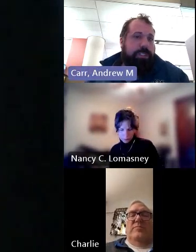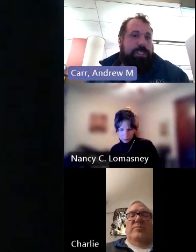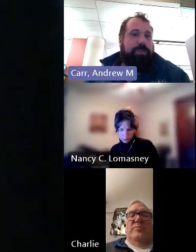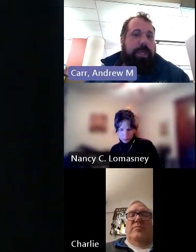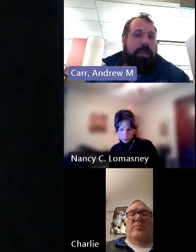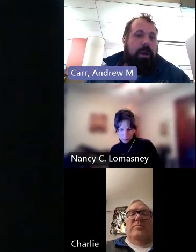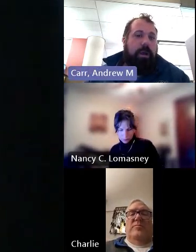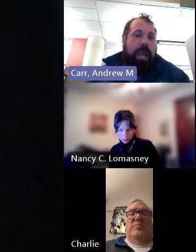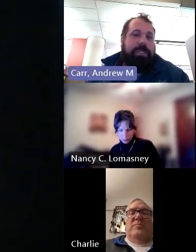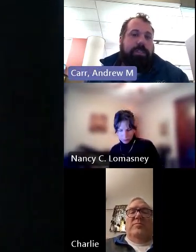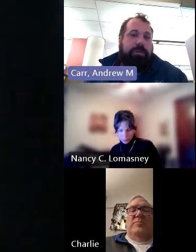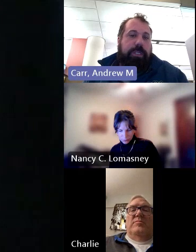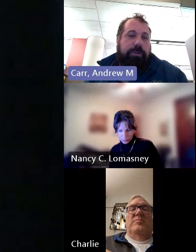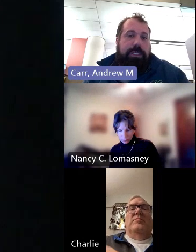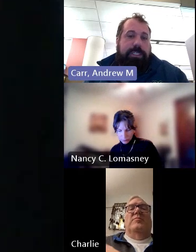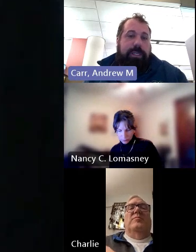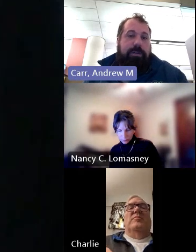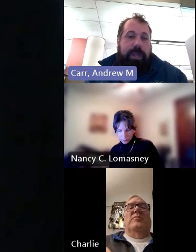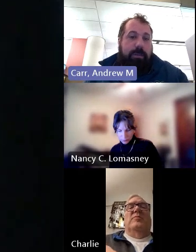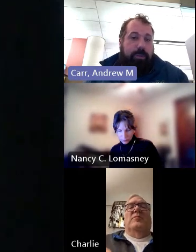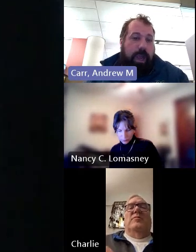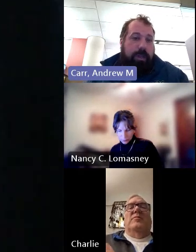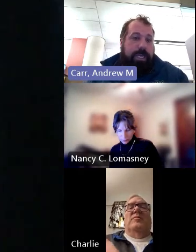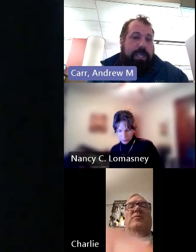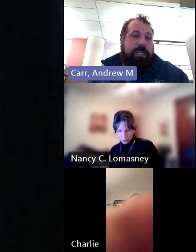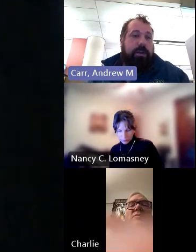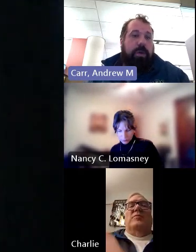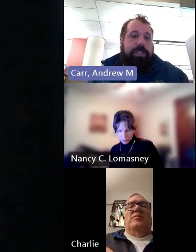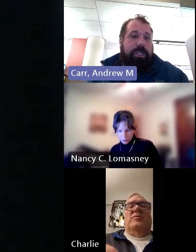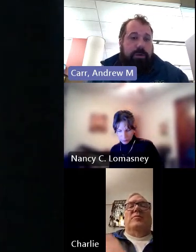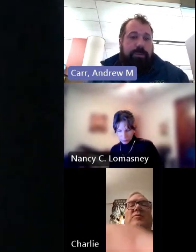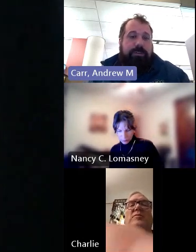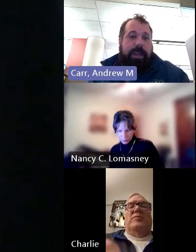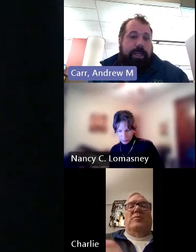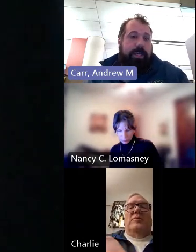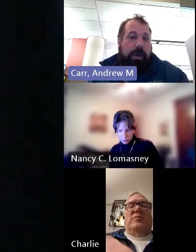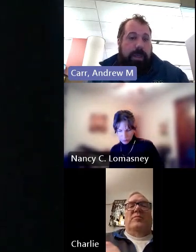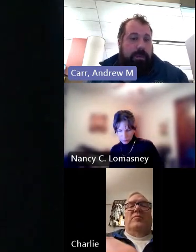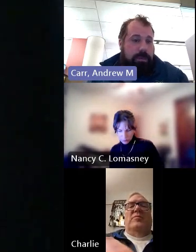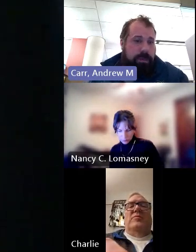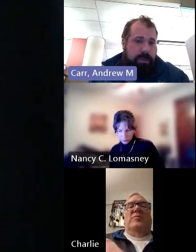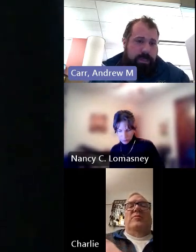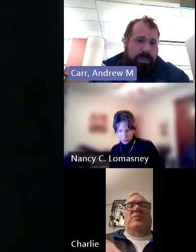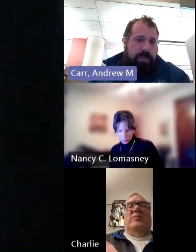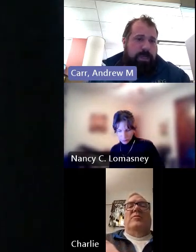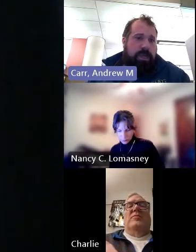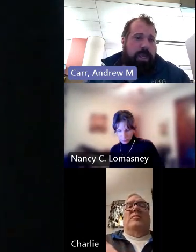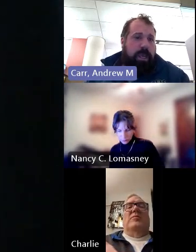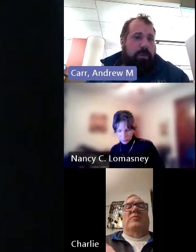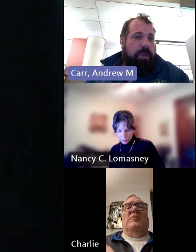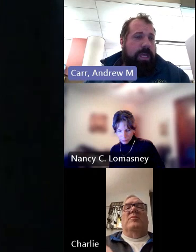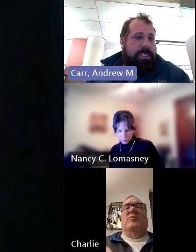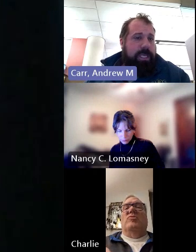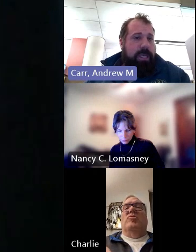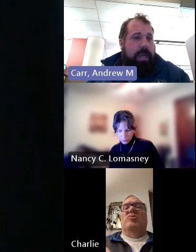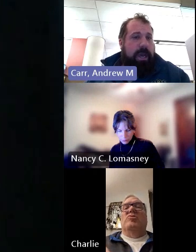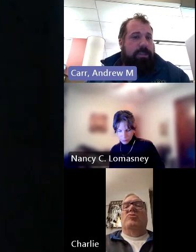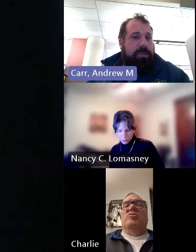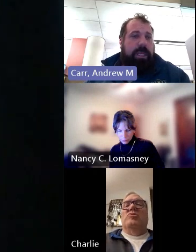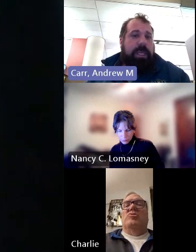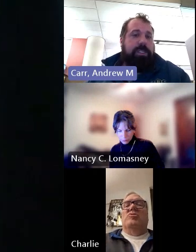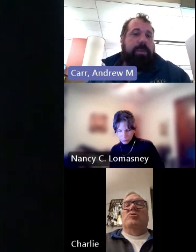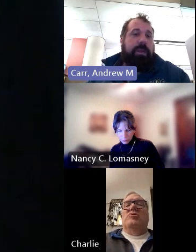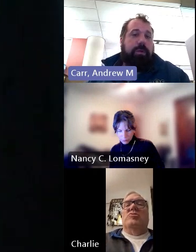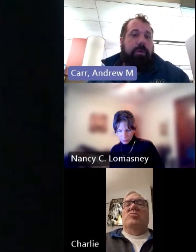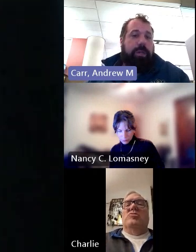Participants who wish to speak are asked to clearly state their name prior to asking a question or providing a comment. And one last thing,